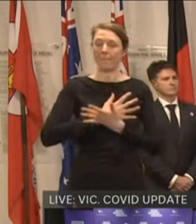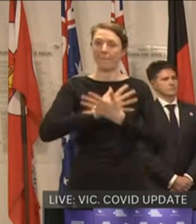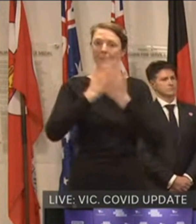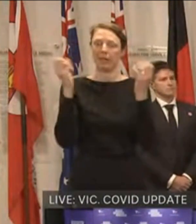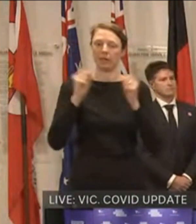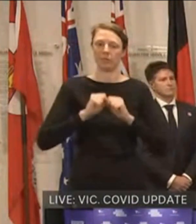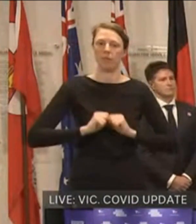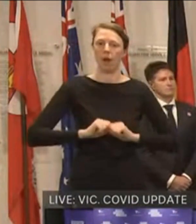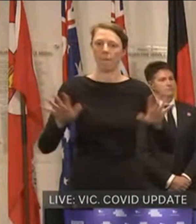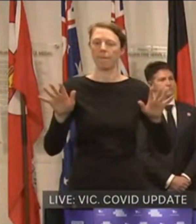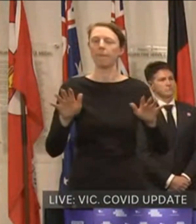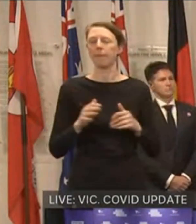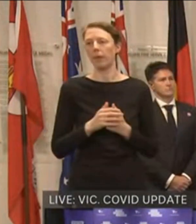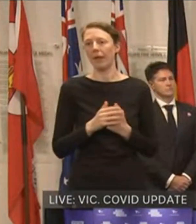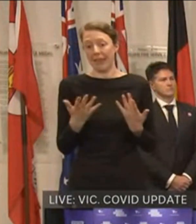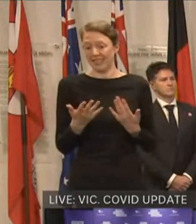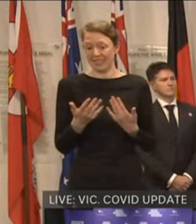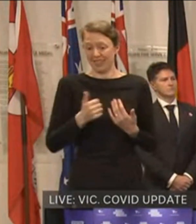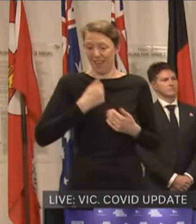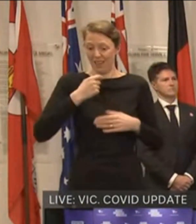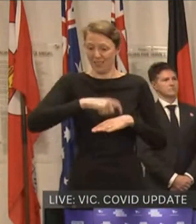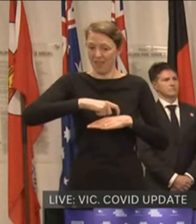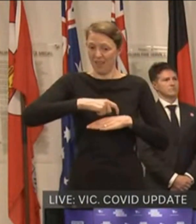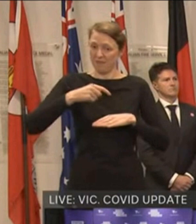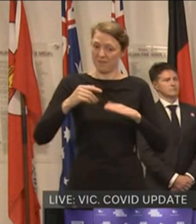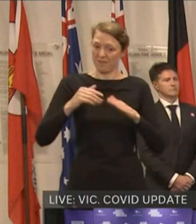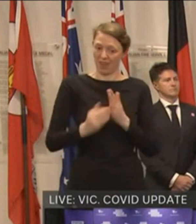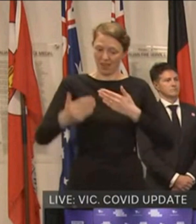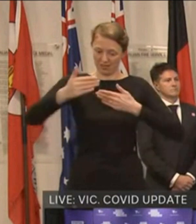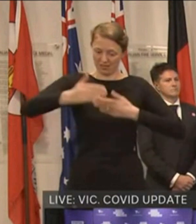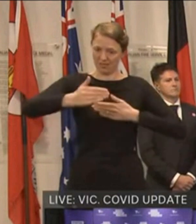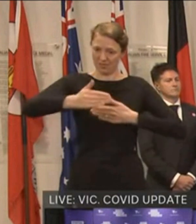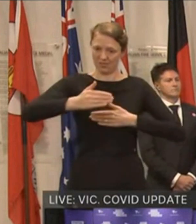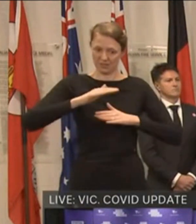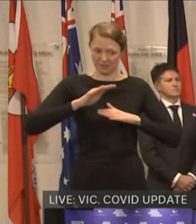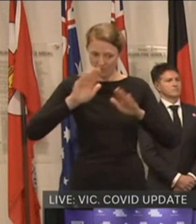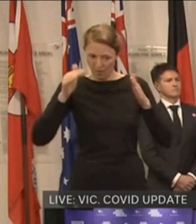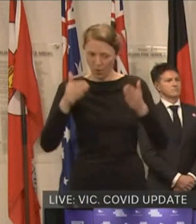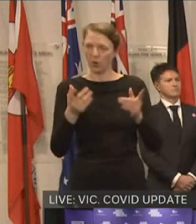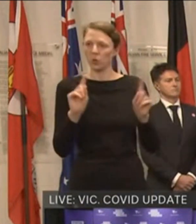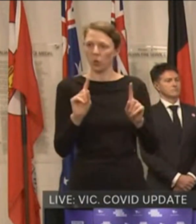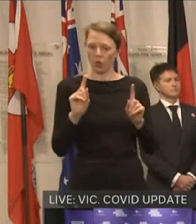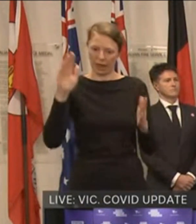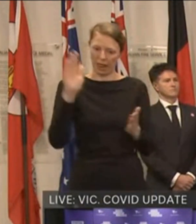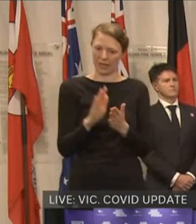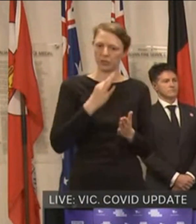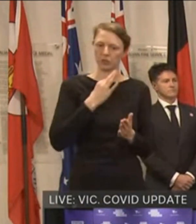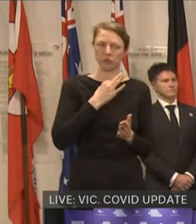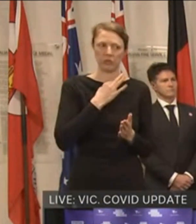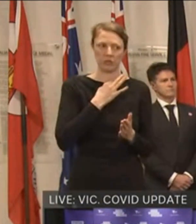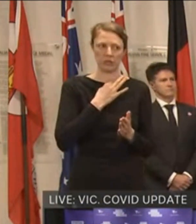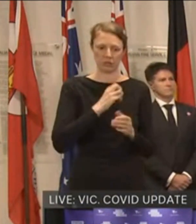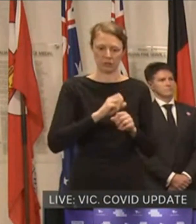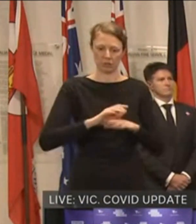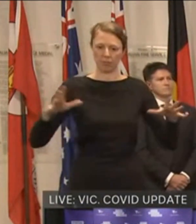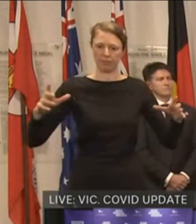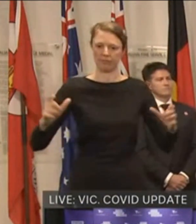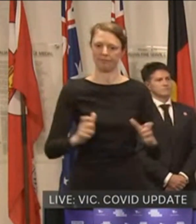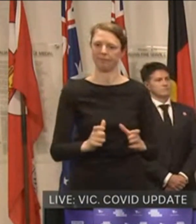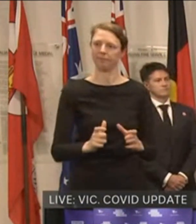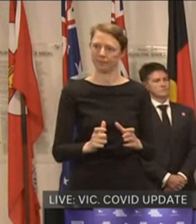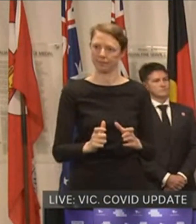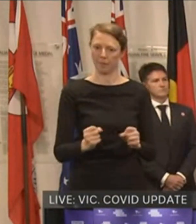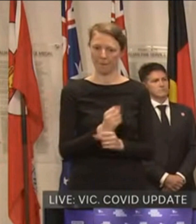the venue and picking them up. No mingling, no hanging around, no pretending life is back to normal, no handshakes